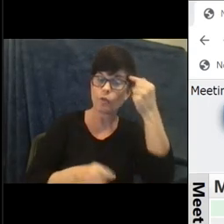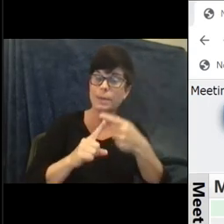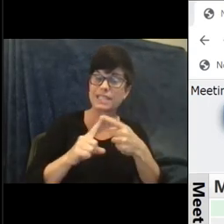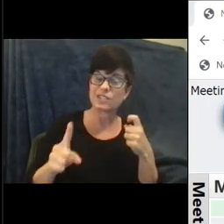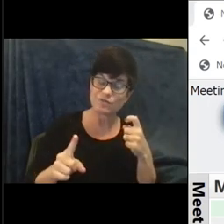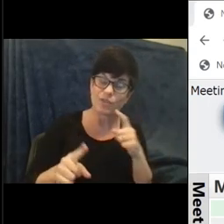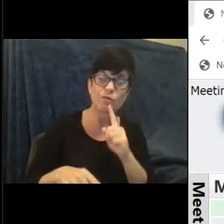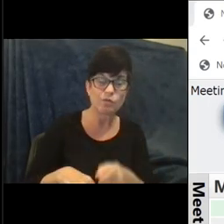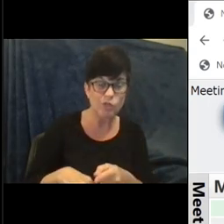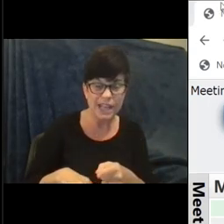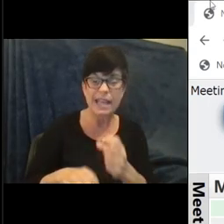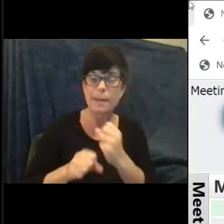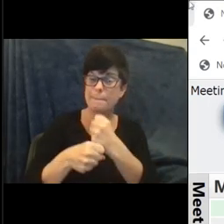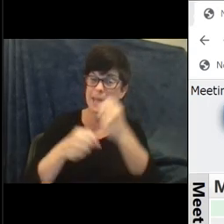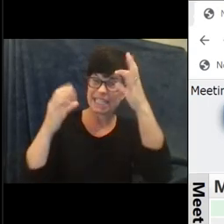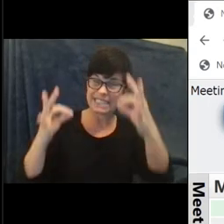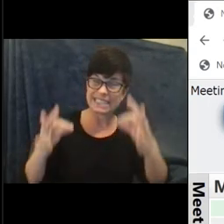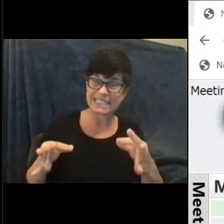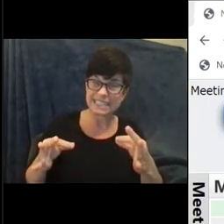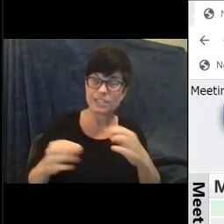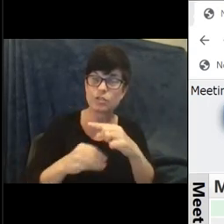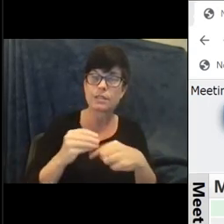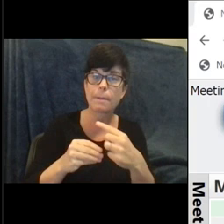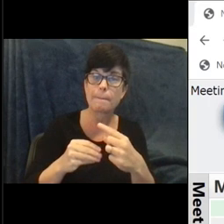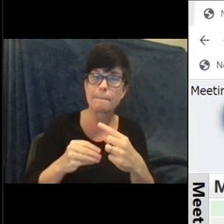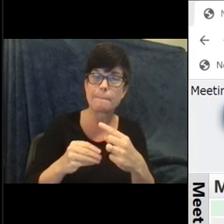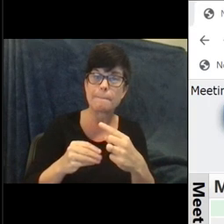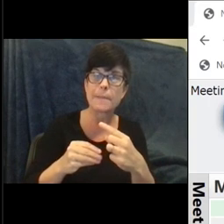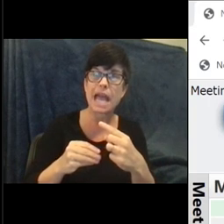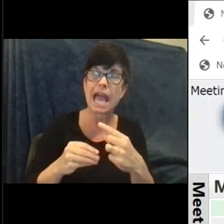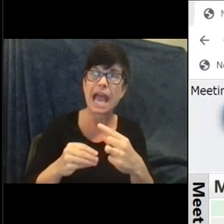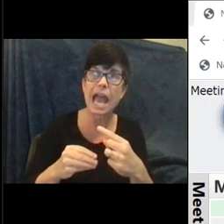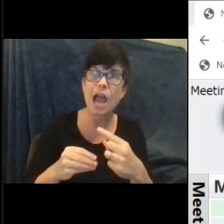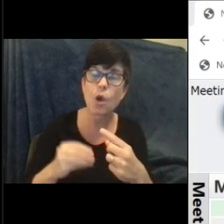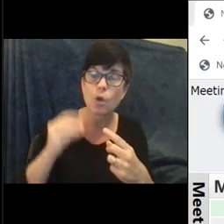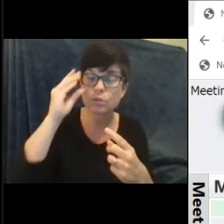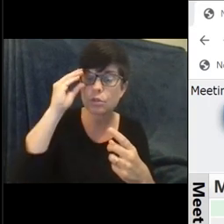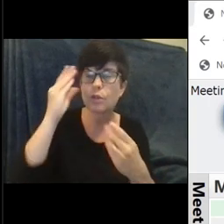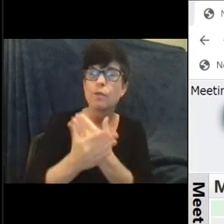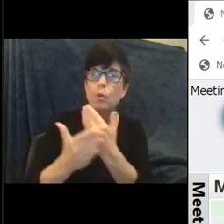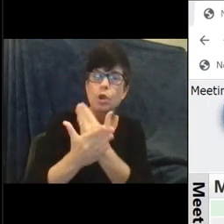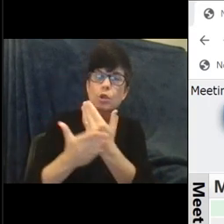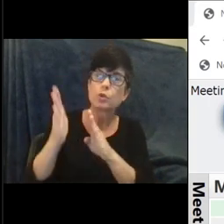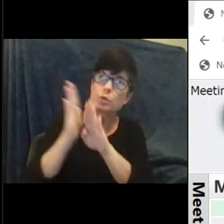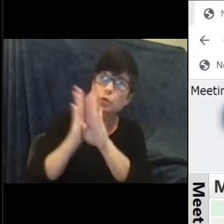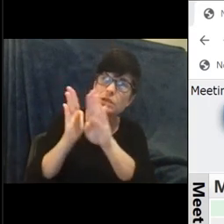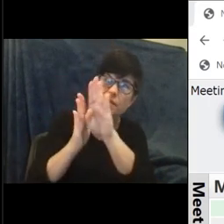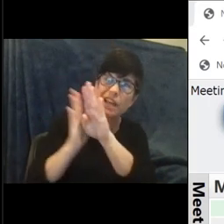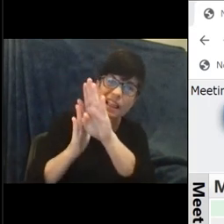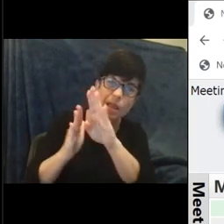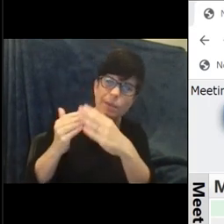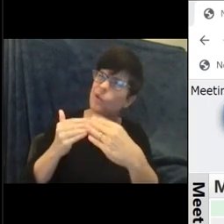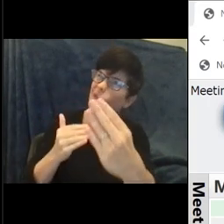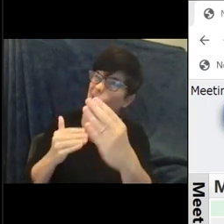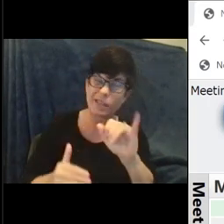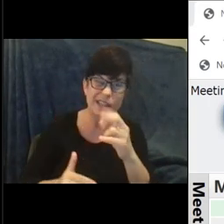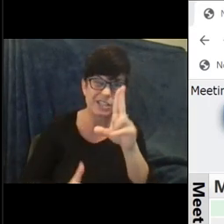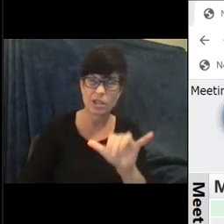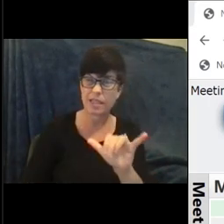really making any decisions in regard to density or height for new developments going forward, effective, I think it's July